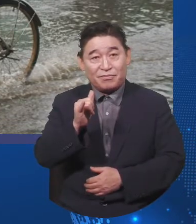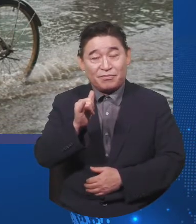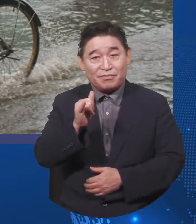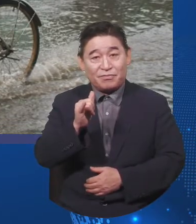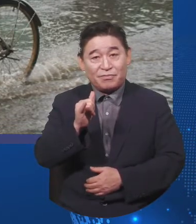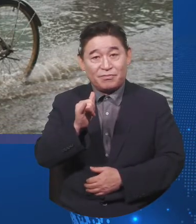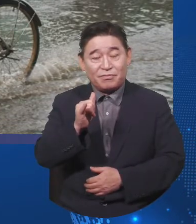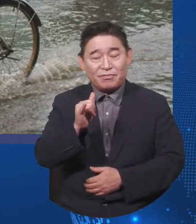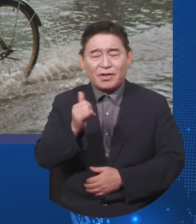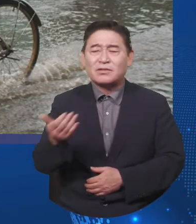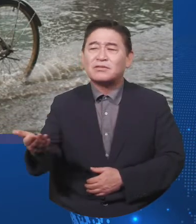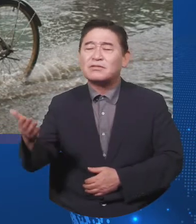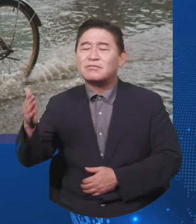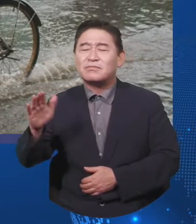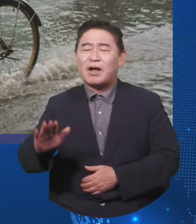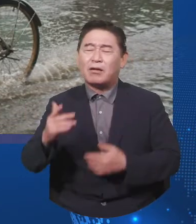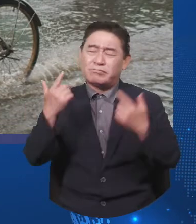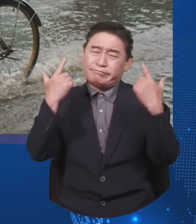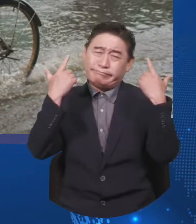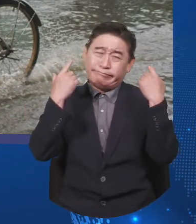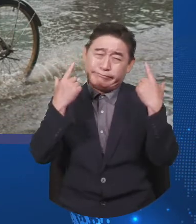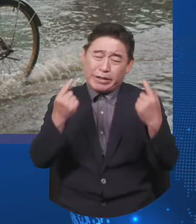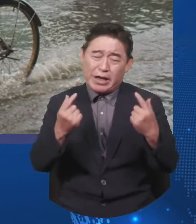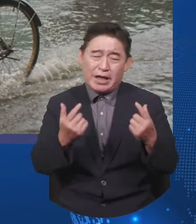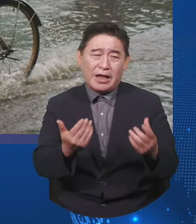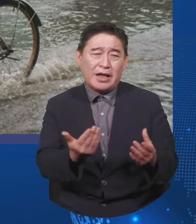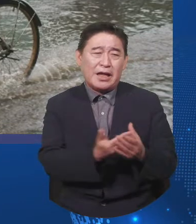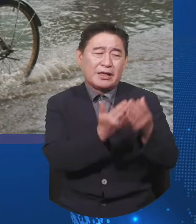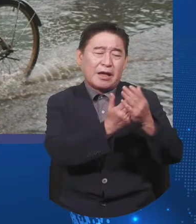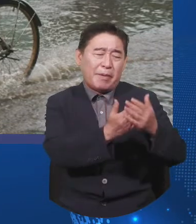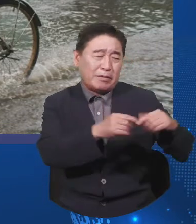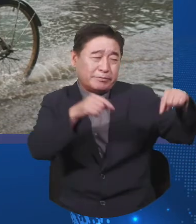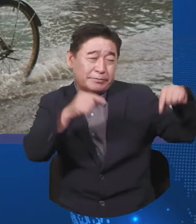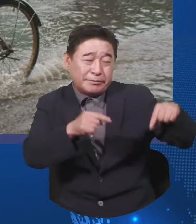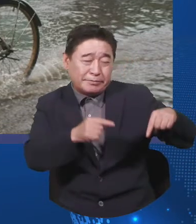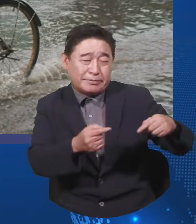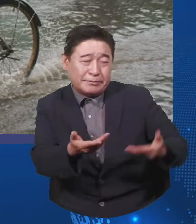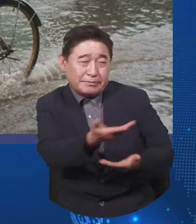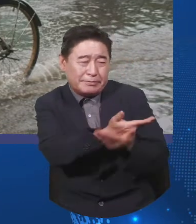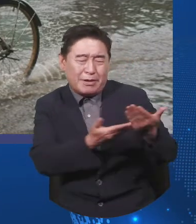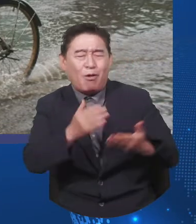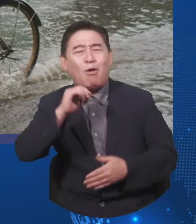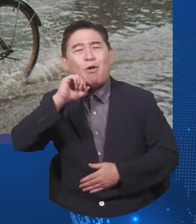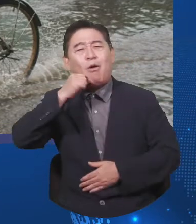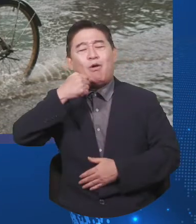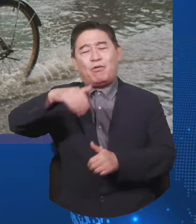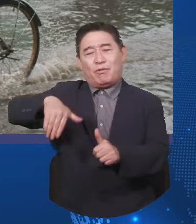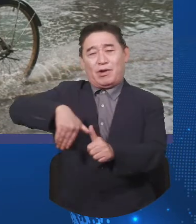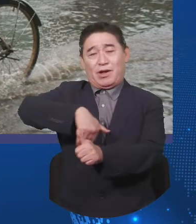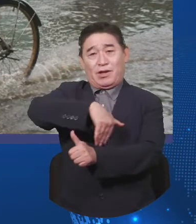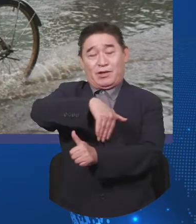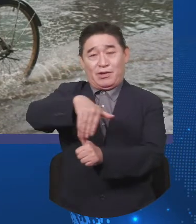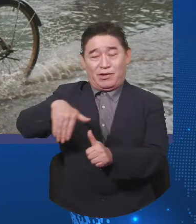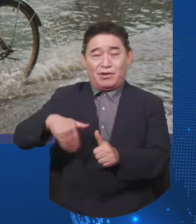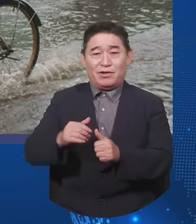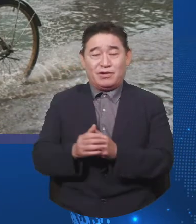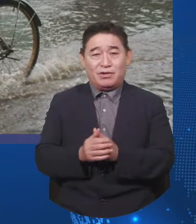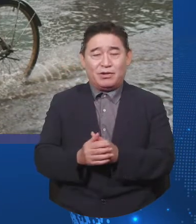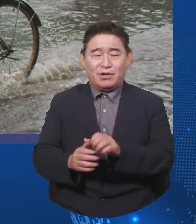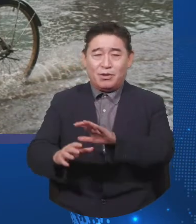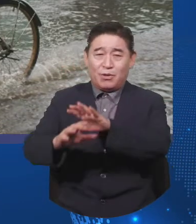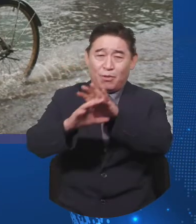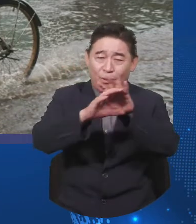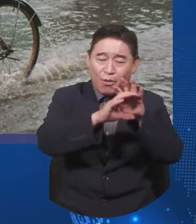continues to be challenging, and we have heard everyone talk about the effects of COVID-19, and